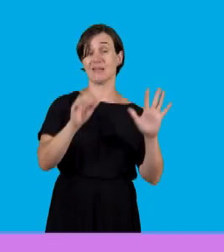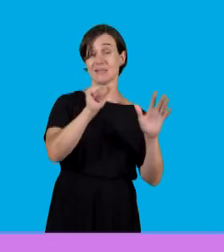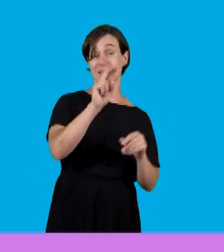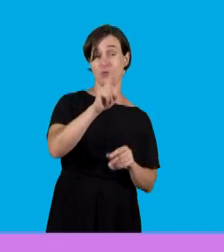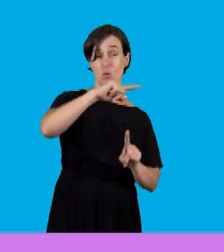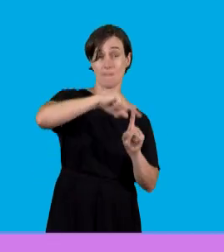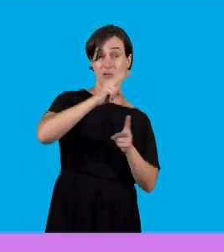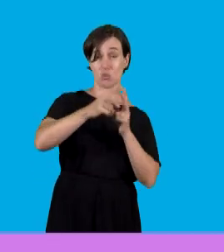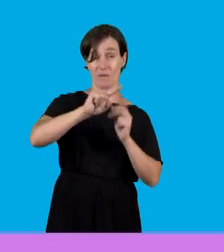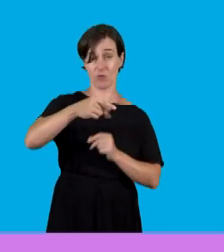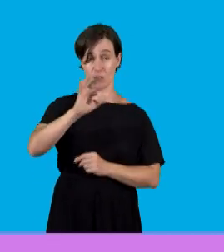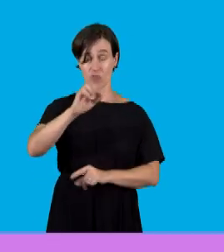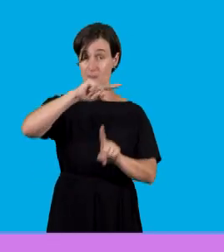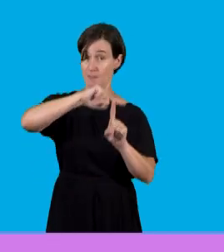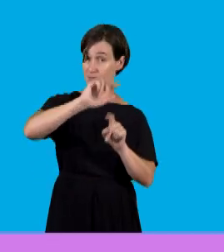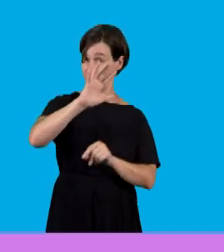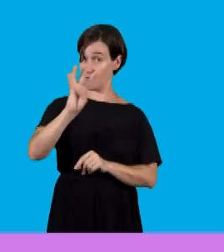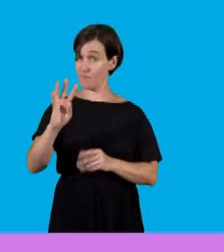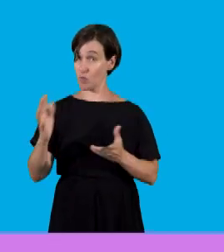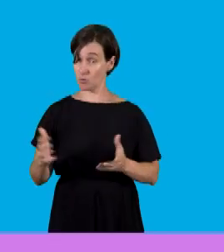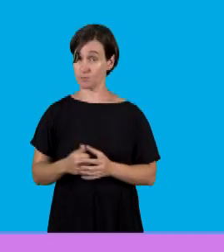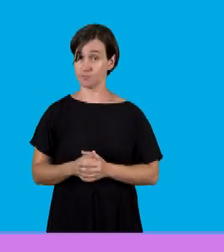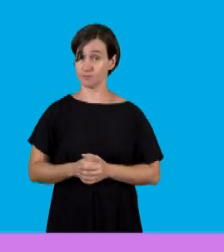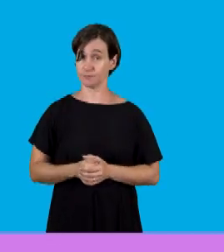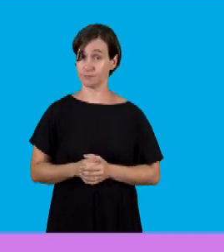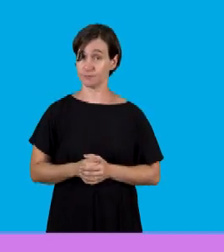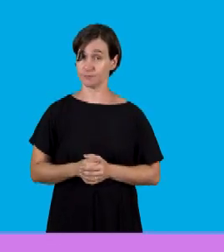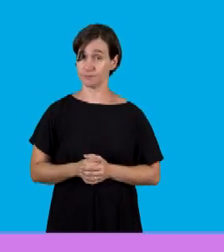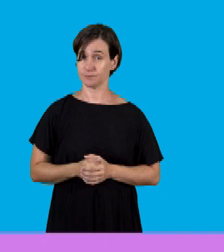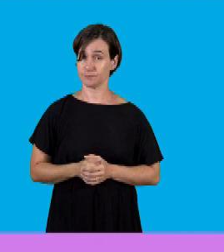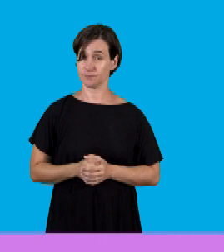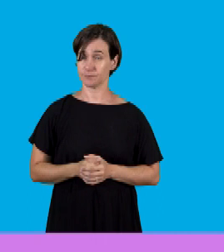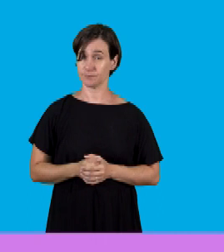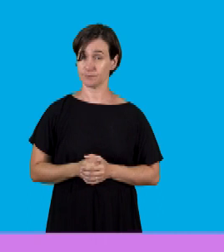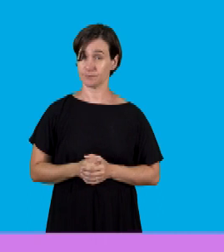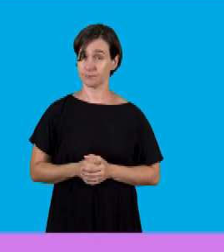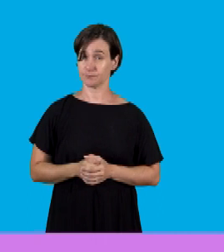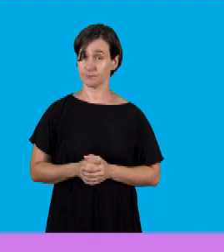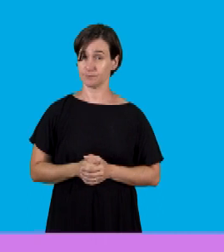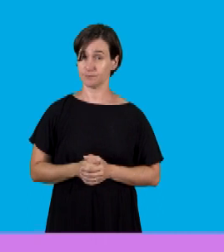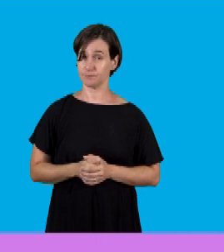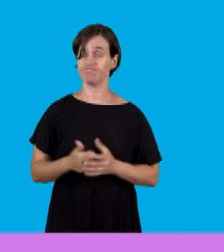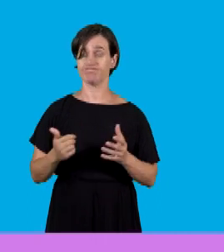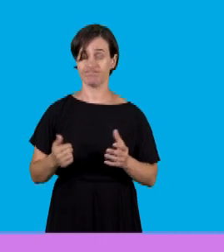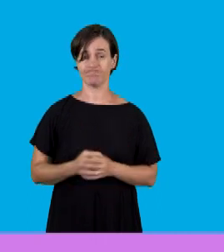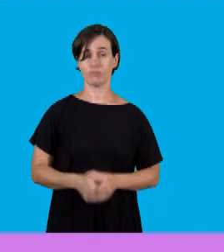say 62 plus 12.3 plus 54. It gives us